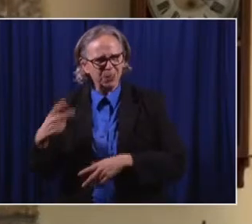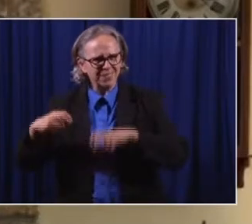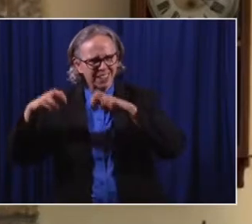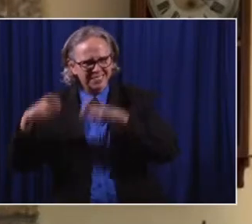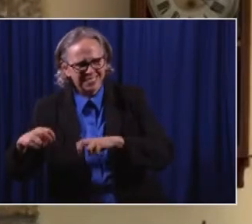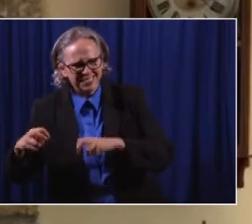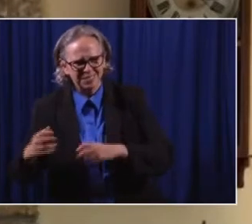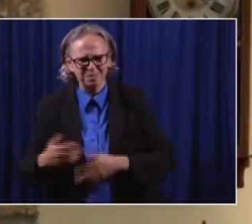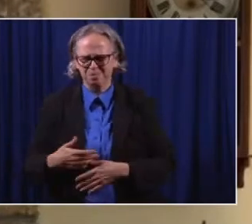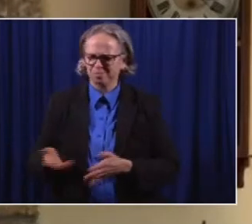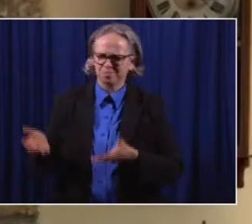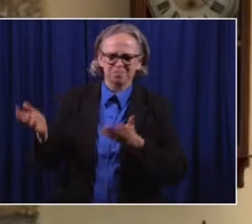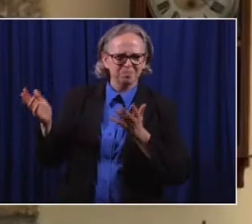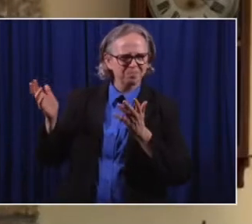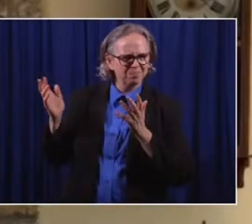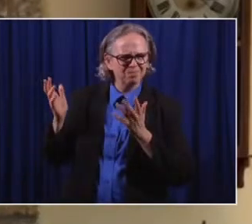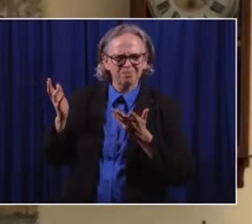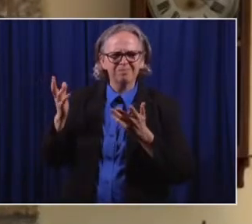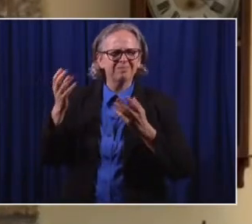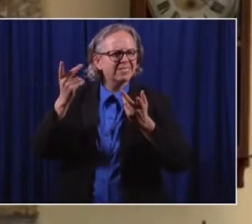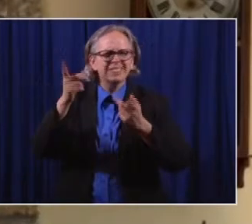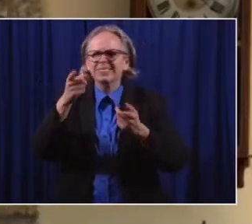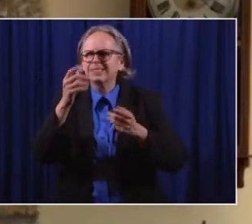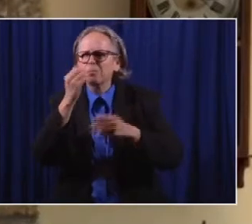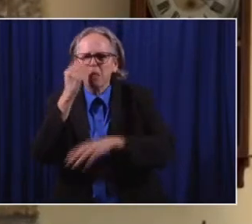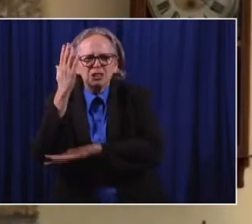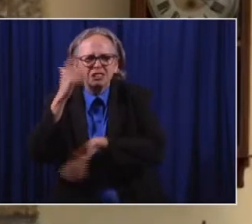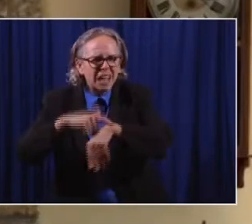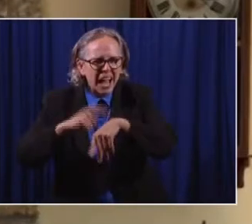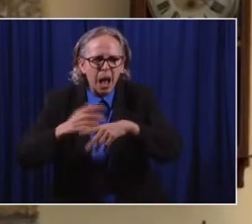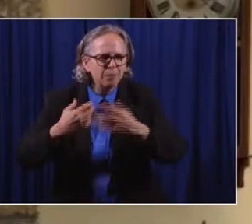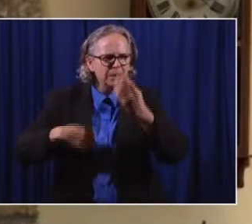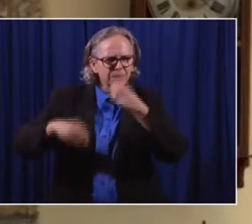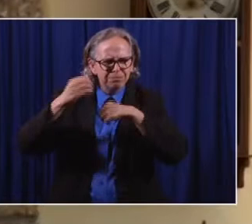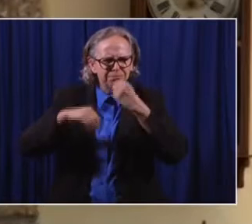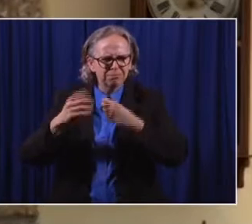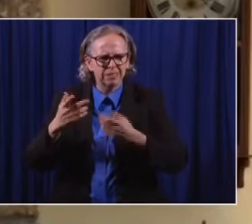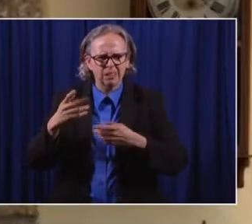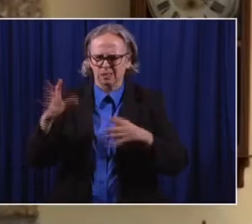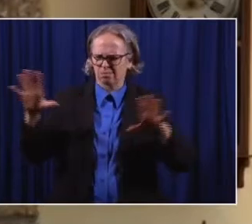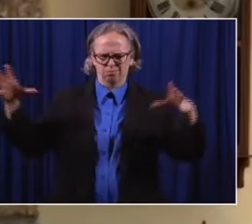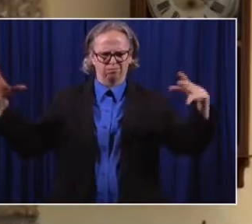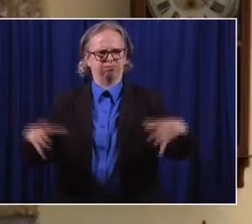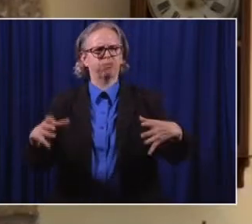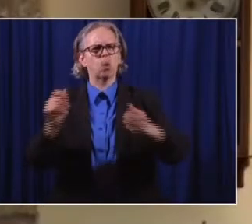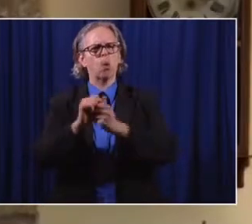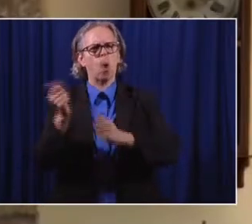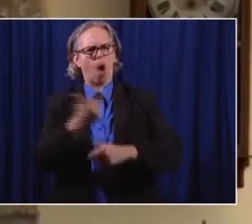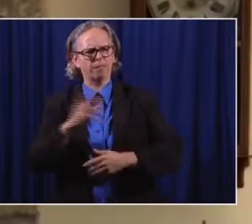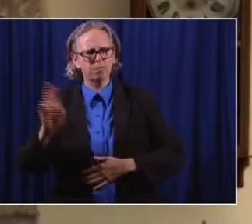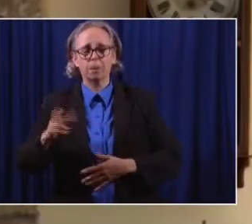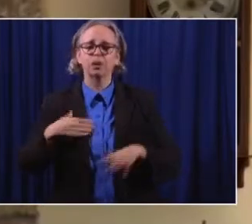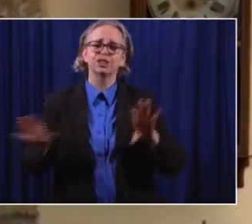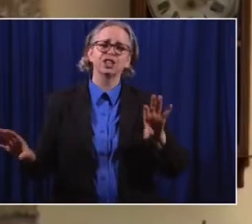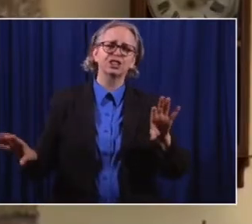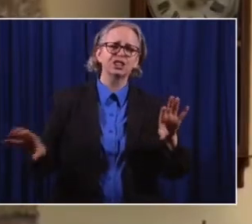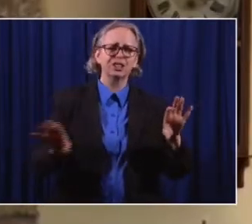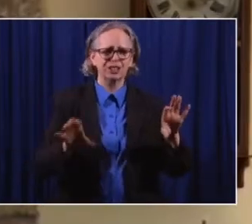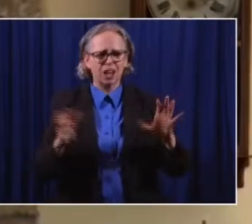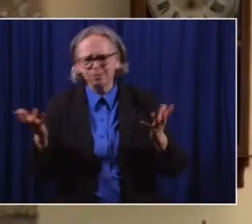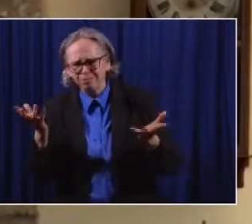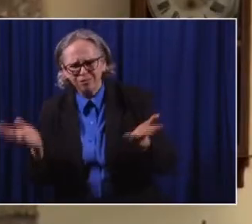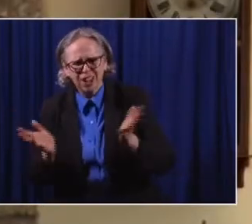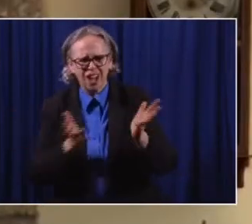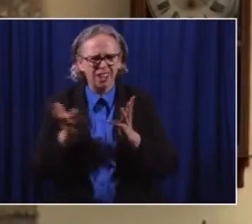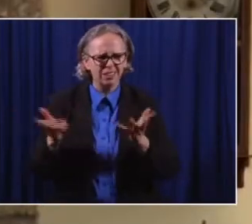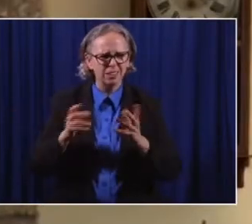we were having a luncheon of Senate Republicans, and they're kind of freewheeling, and there's no press there, and people are